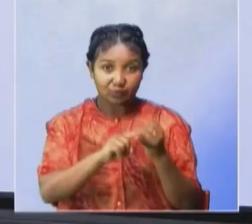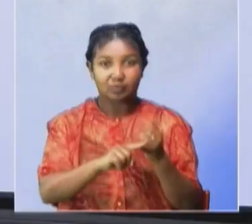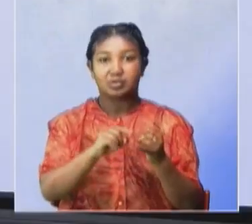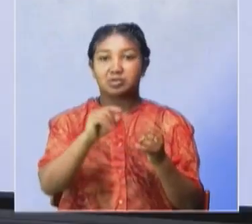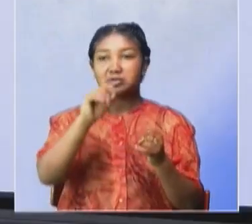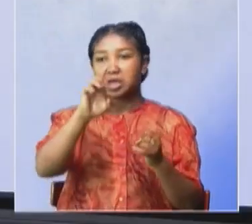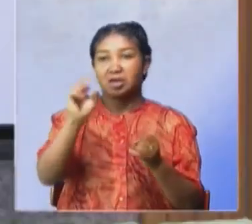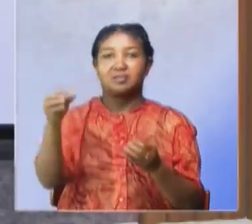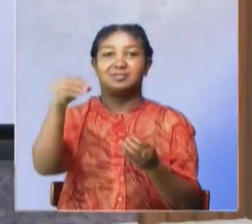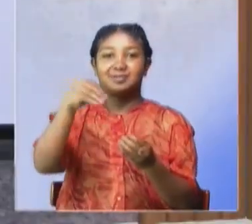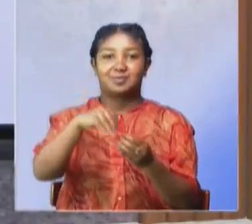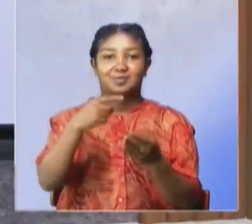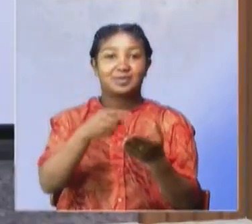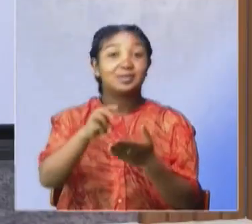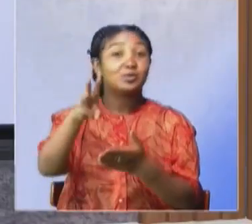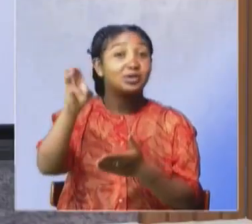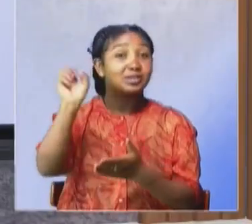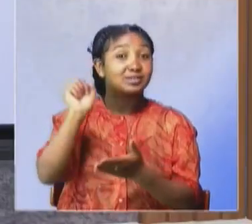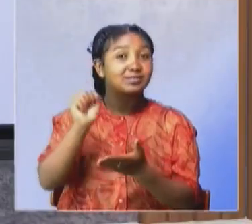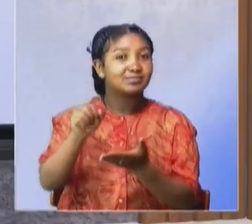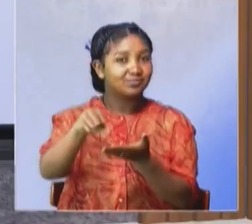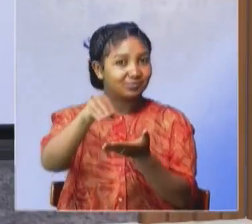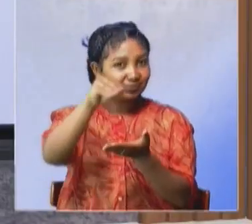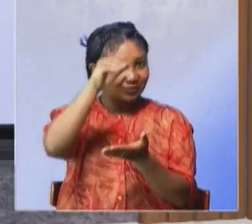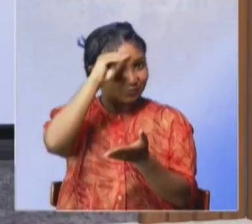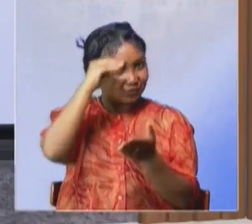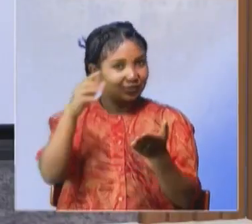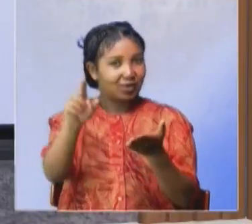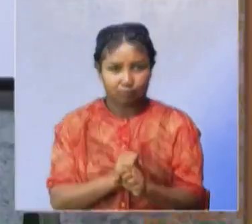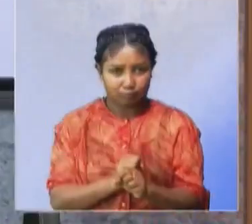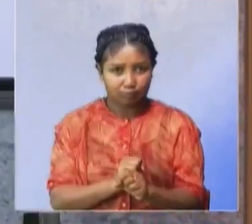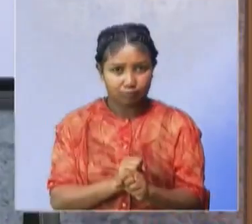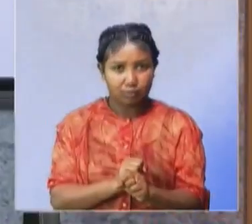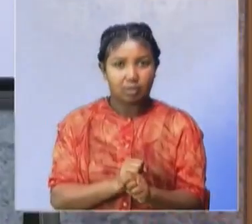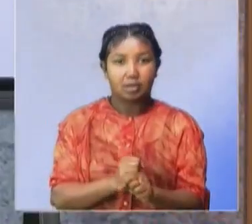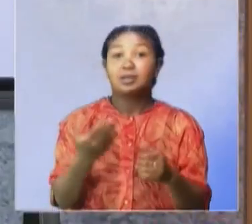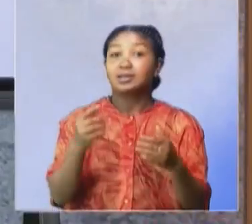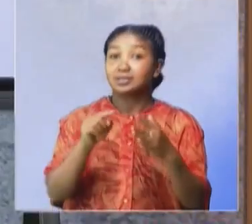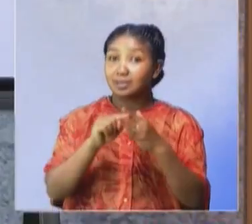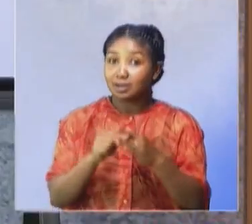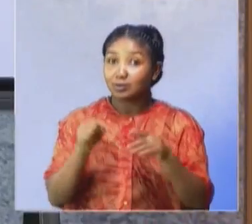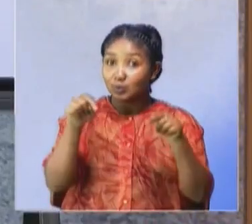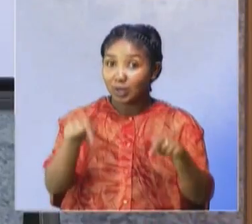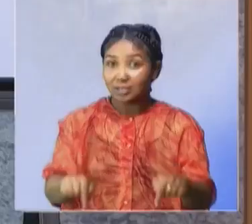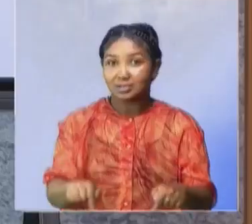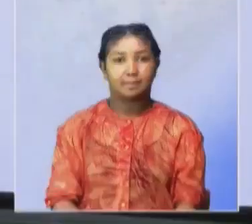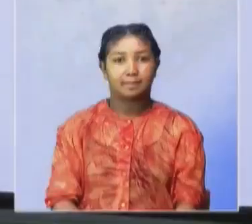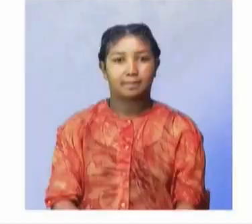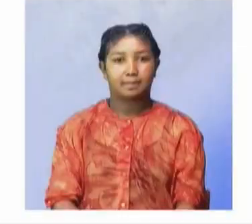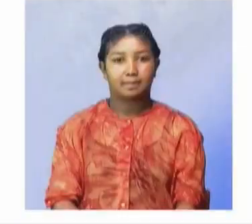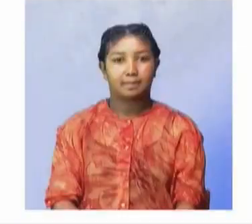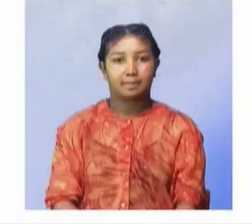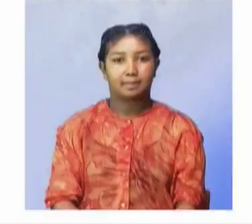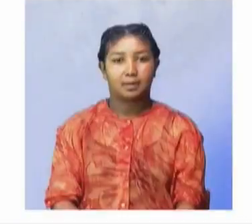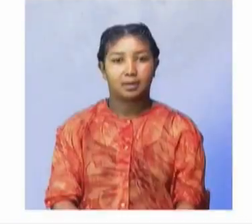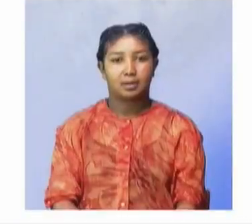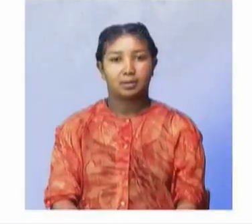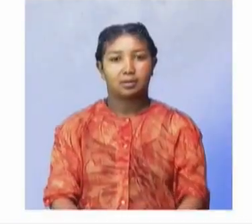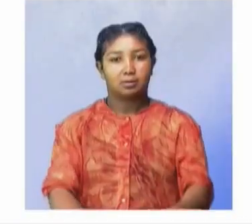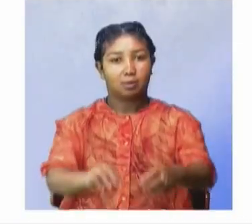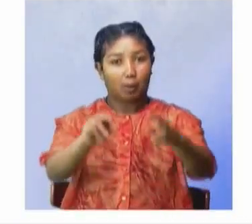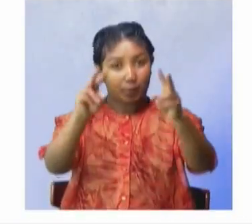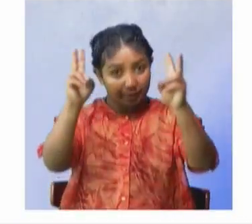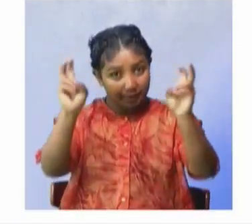Students, this was our previous lesson. Let us start our today's lesson.